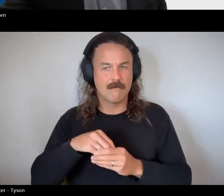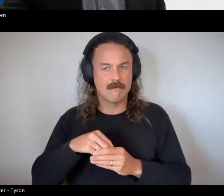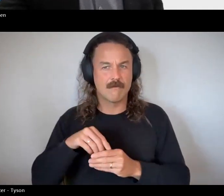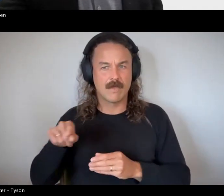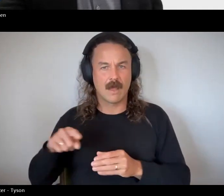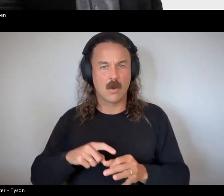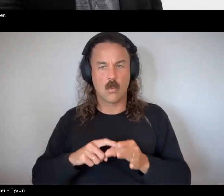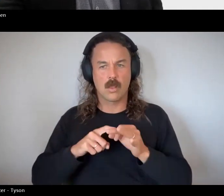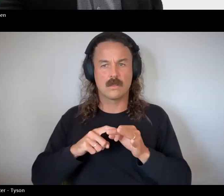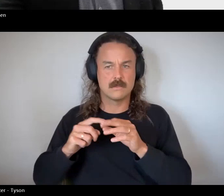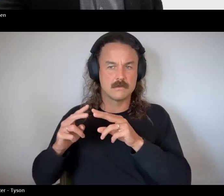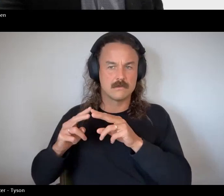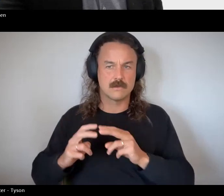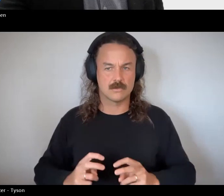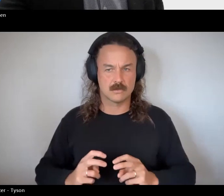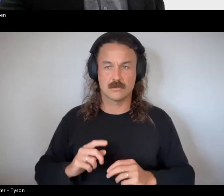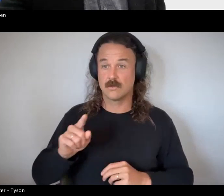Sydney side.